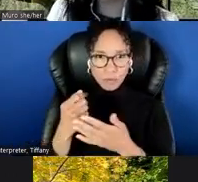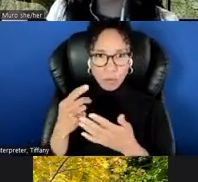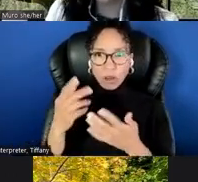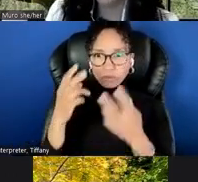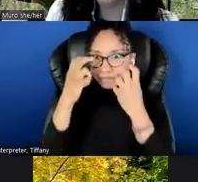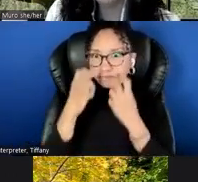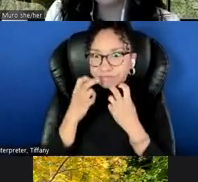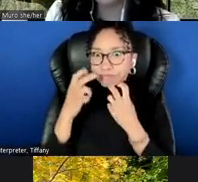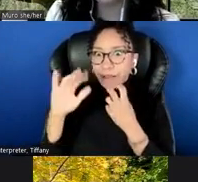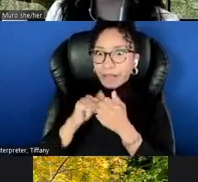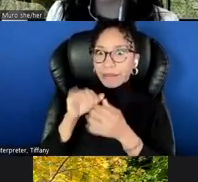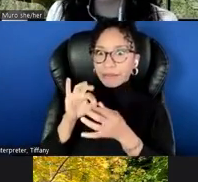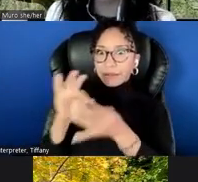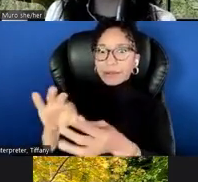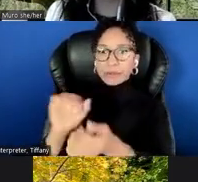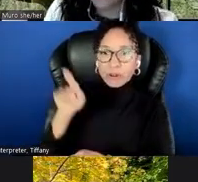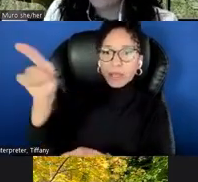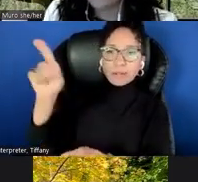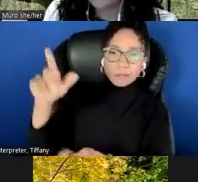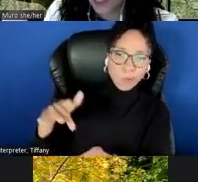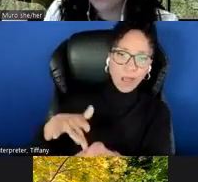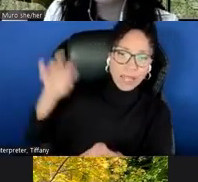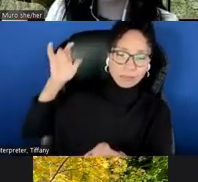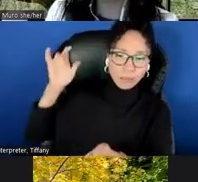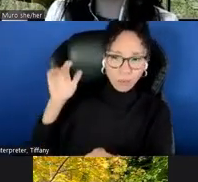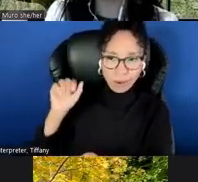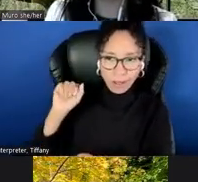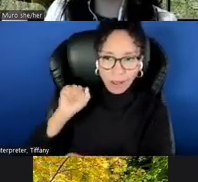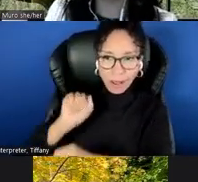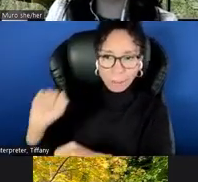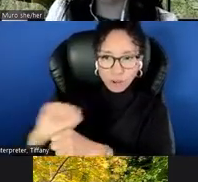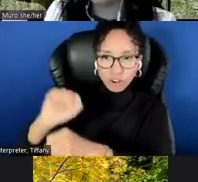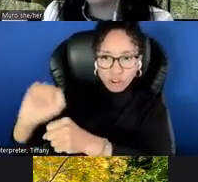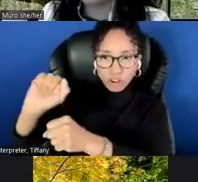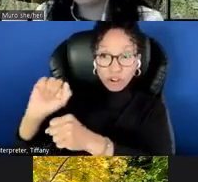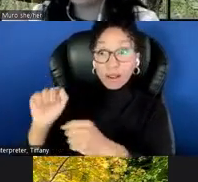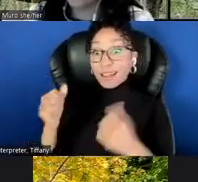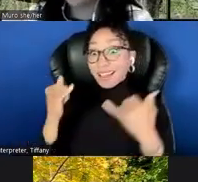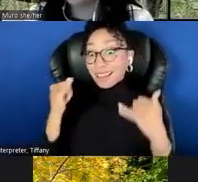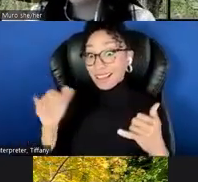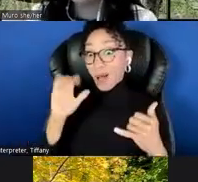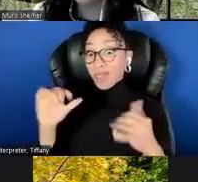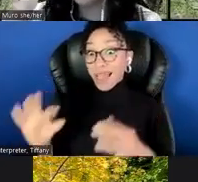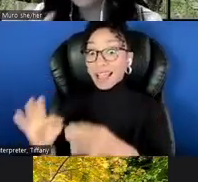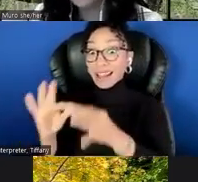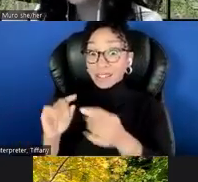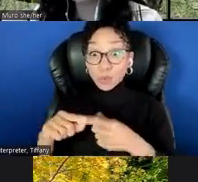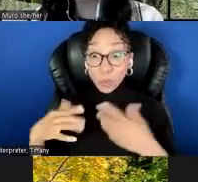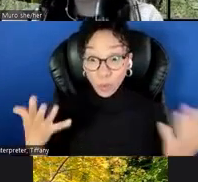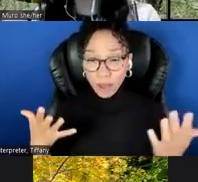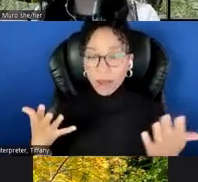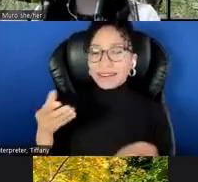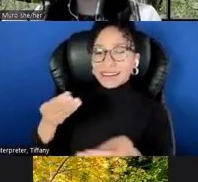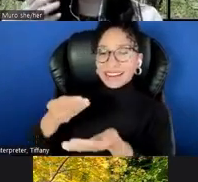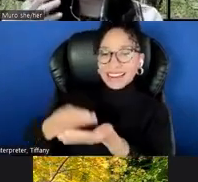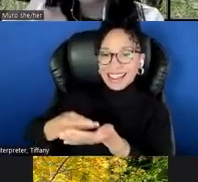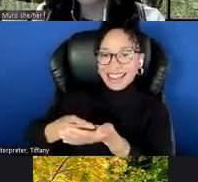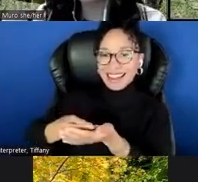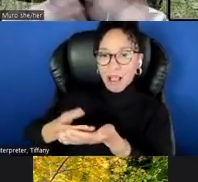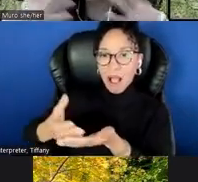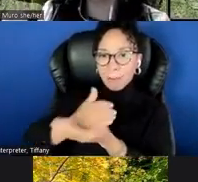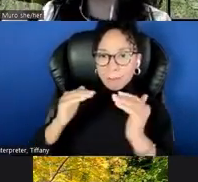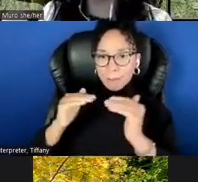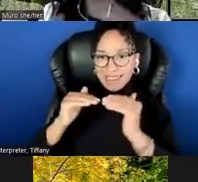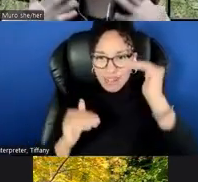slavery, to historical exploitation of labor, and how that now is connected to income inequality and low wages. And those low wages